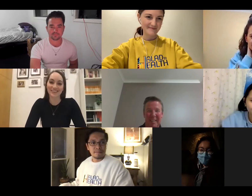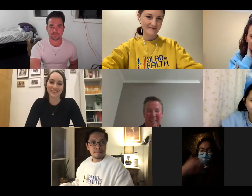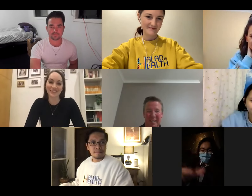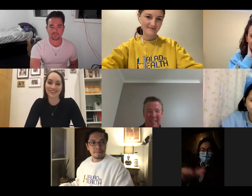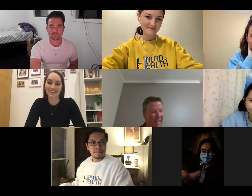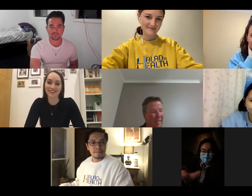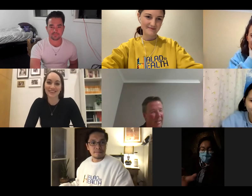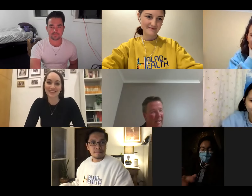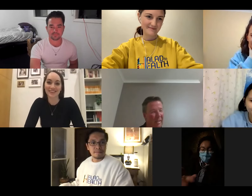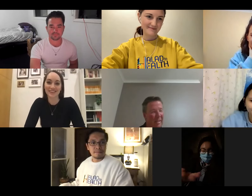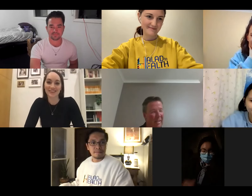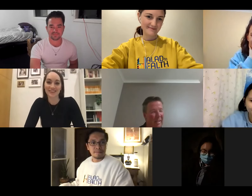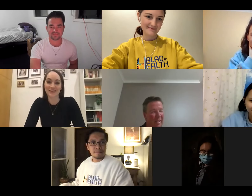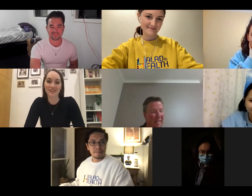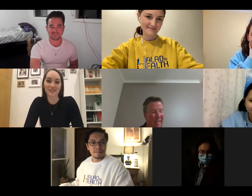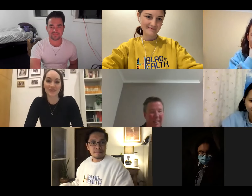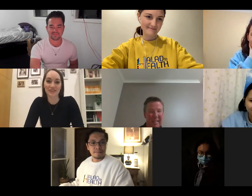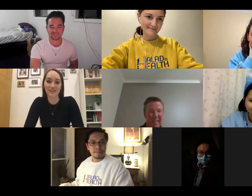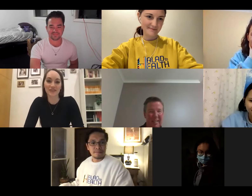Oh, you go, you go.